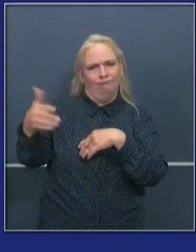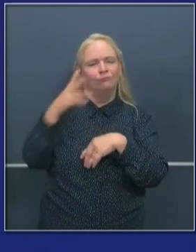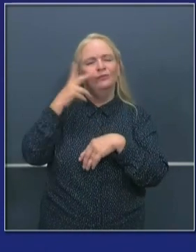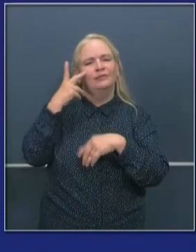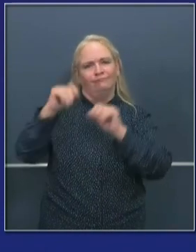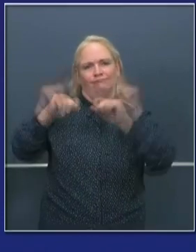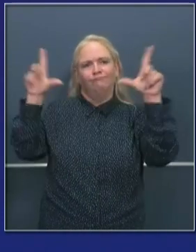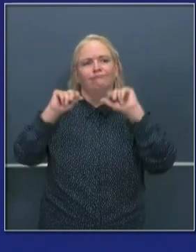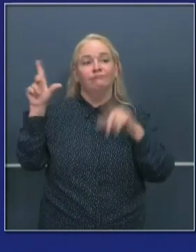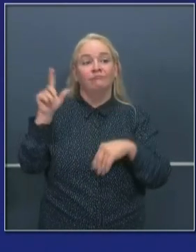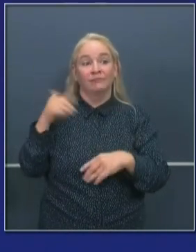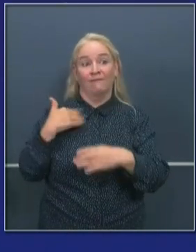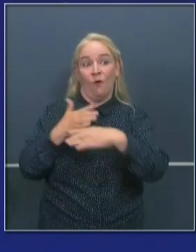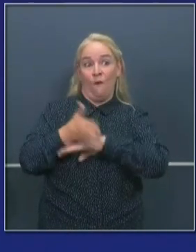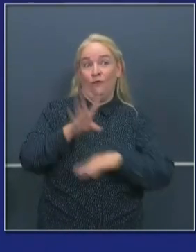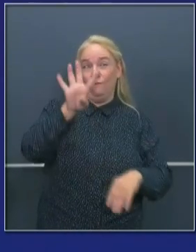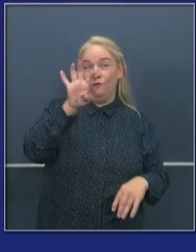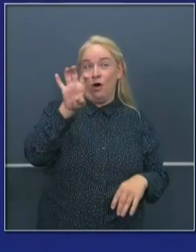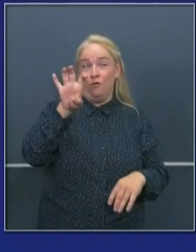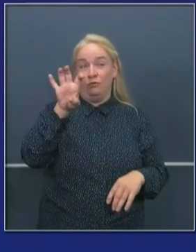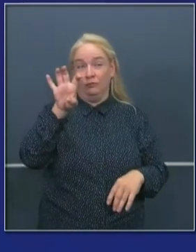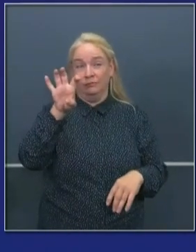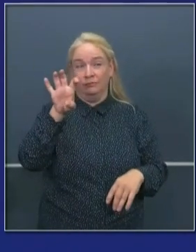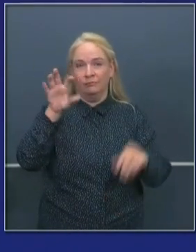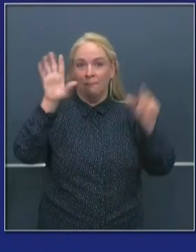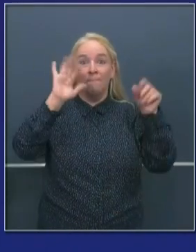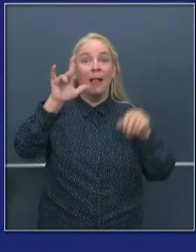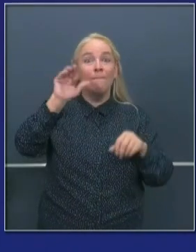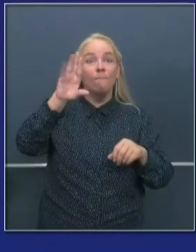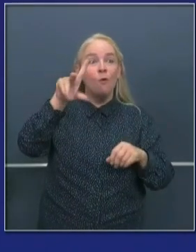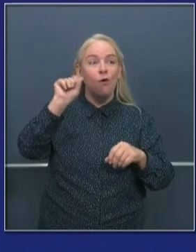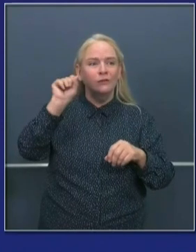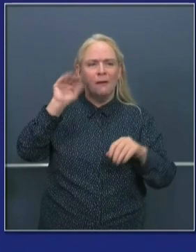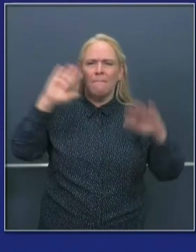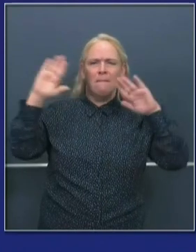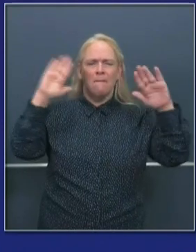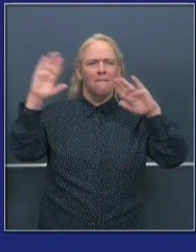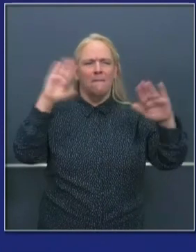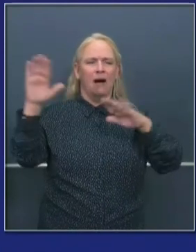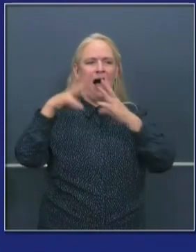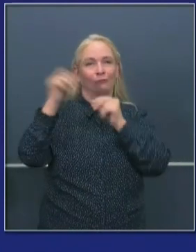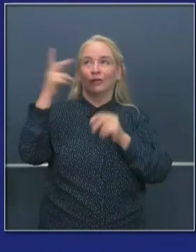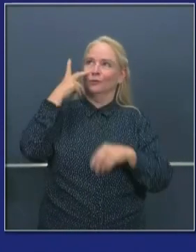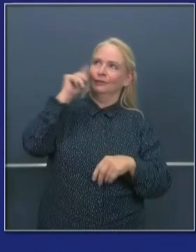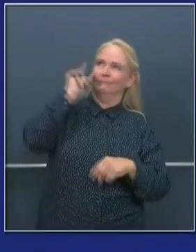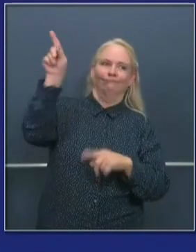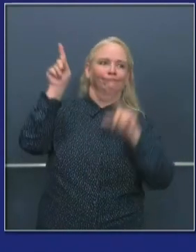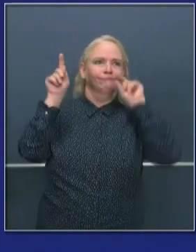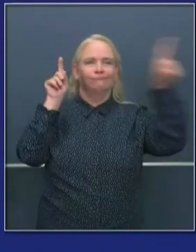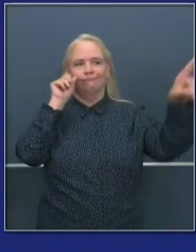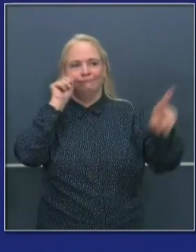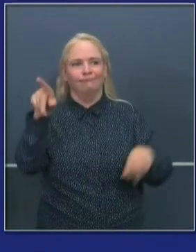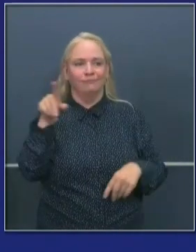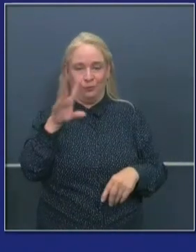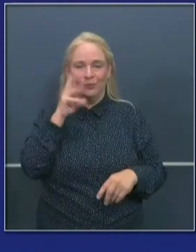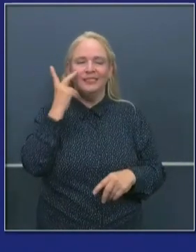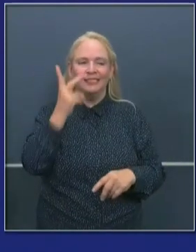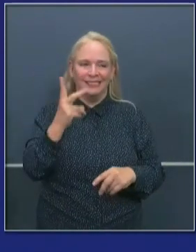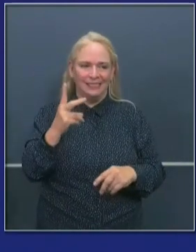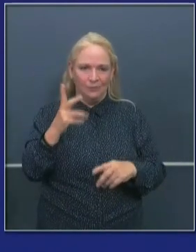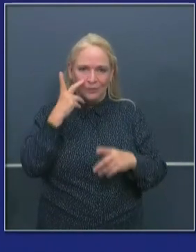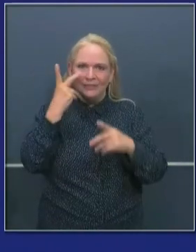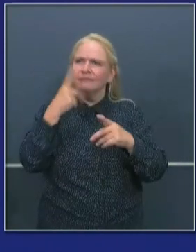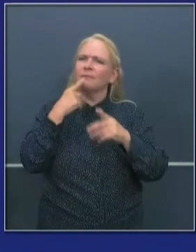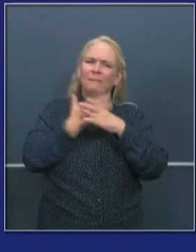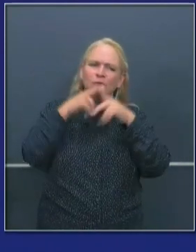over 400 billboard sites that we are putting up that you see here on the screen, wearing a mask, slow the